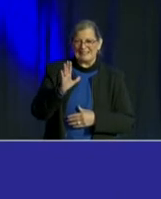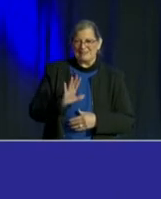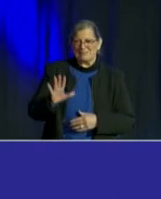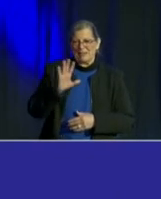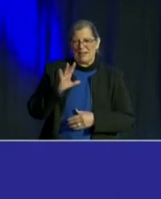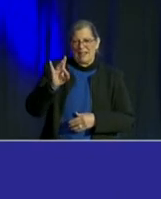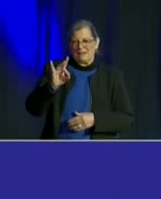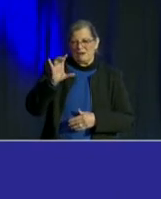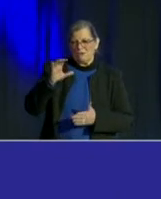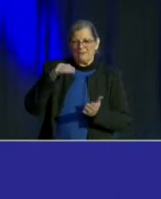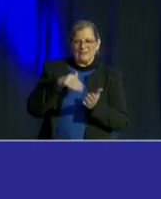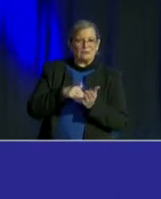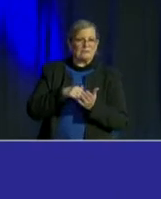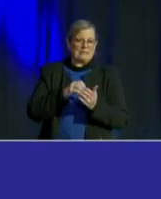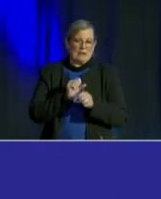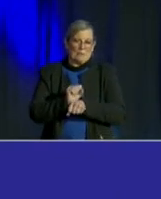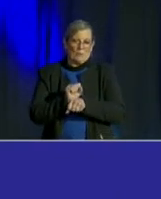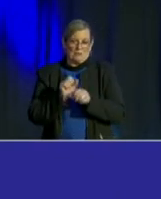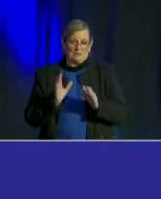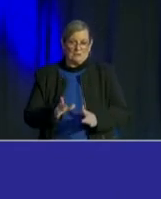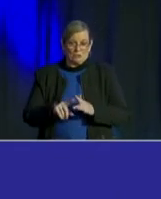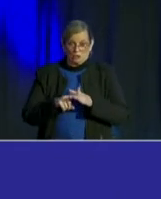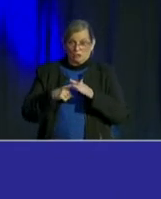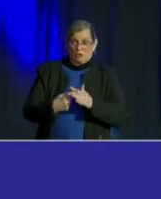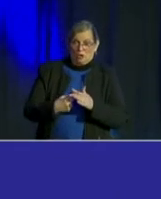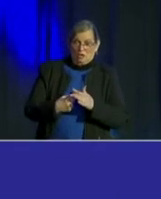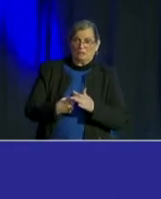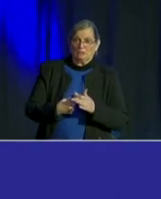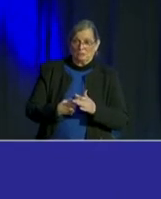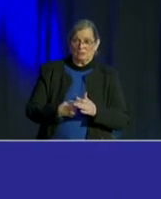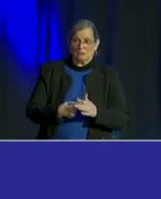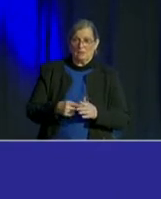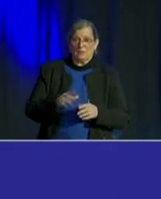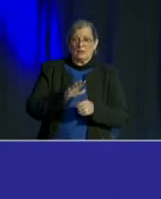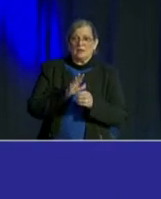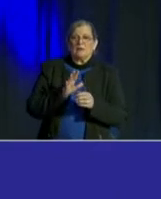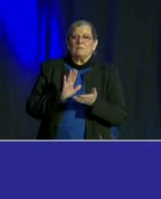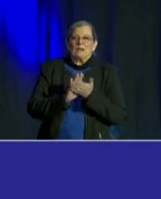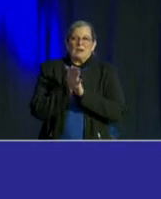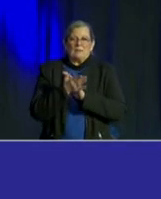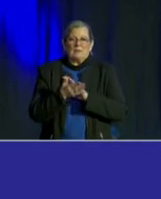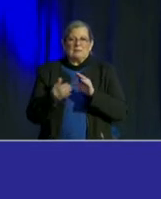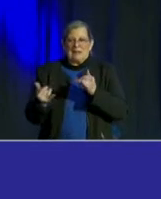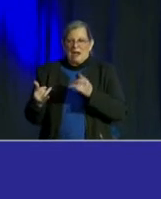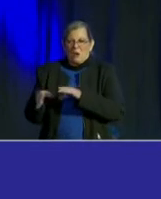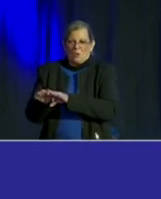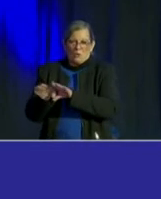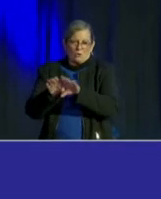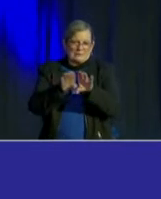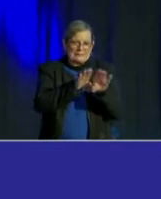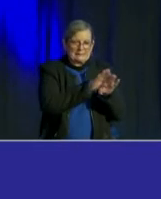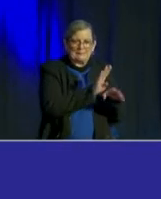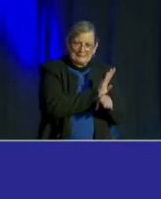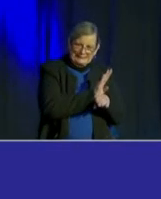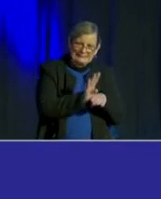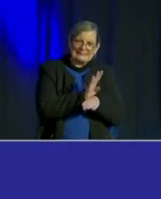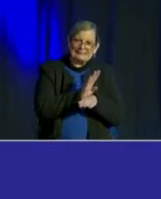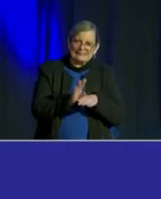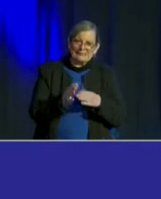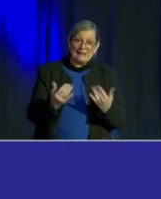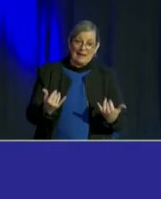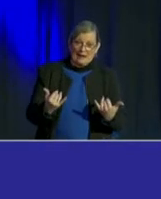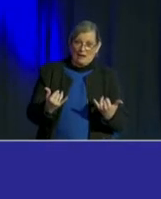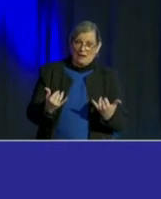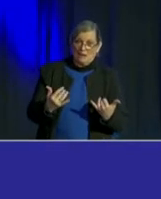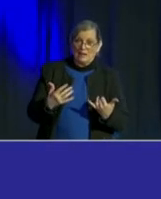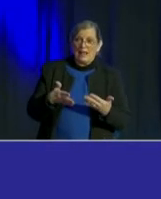jobs when the pandemic started. The pandemic closed a lot of our businesses, and in doing so, it